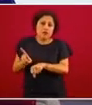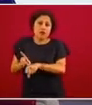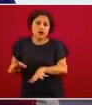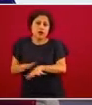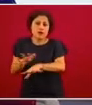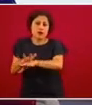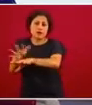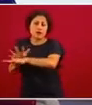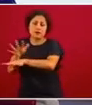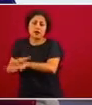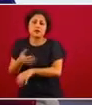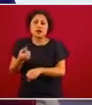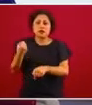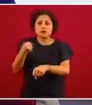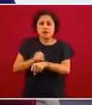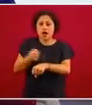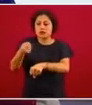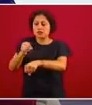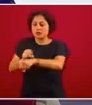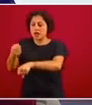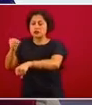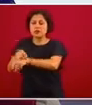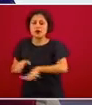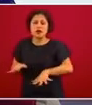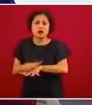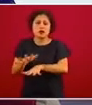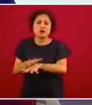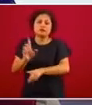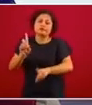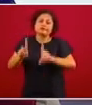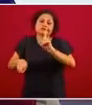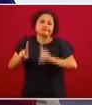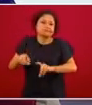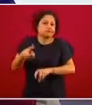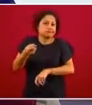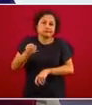within epidemiological vigilance, and this happens all over the world